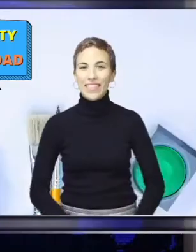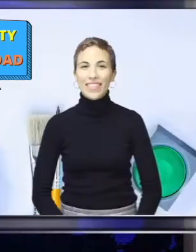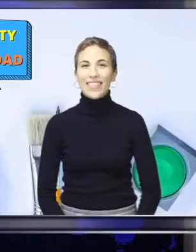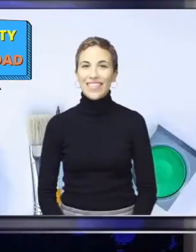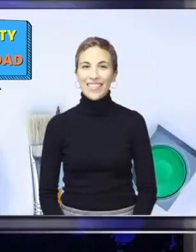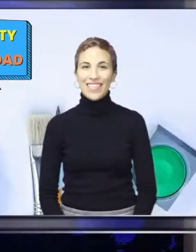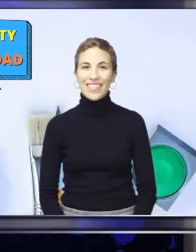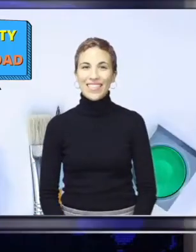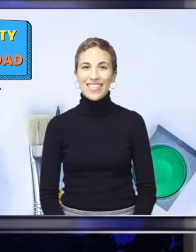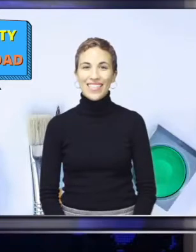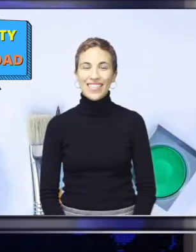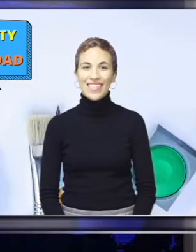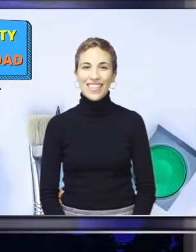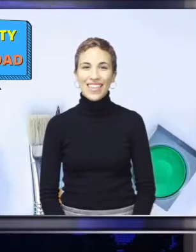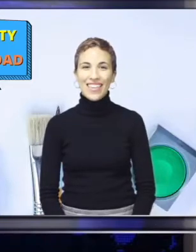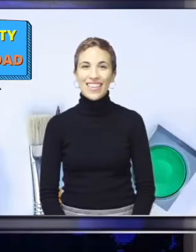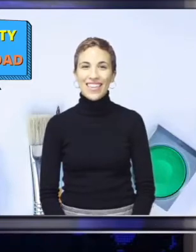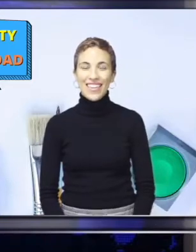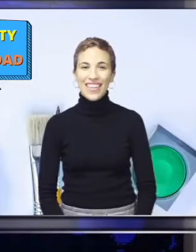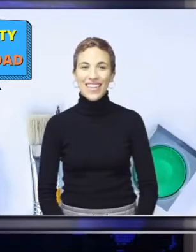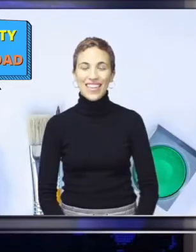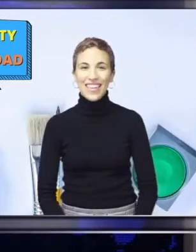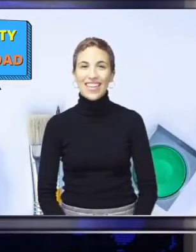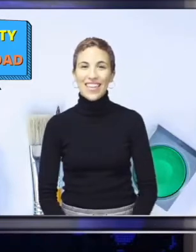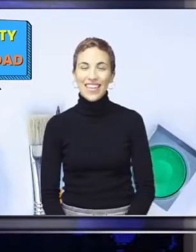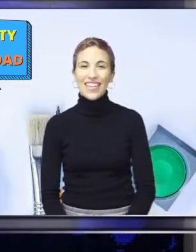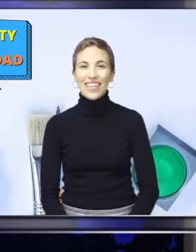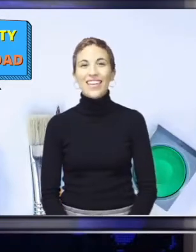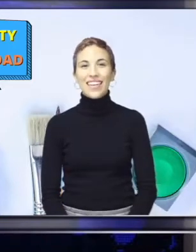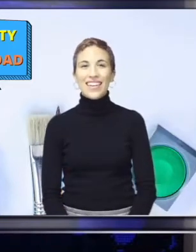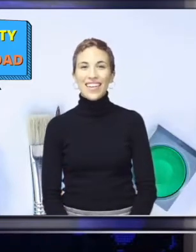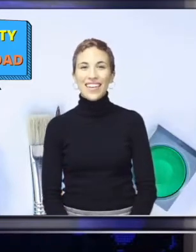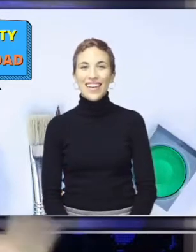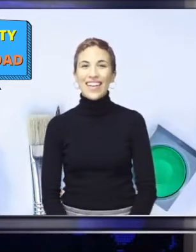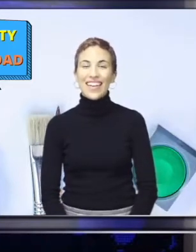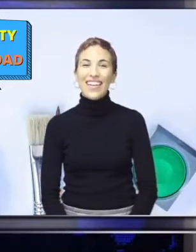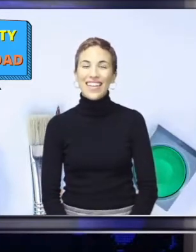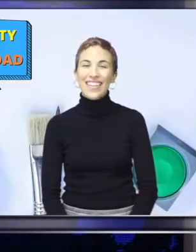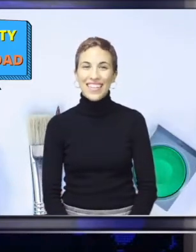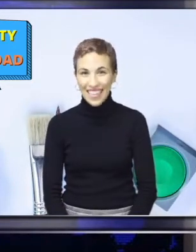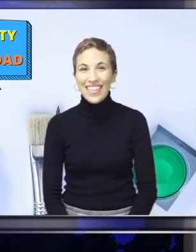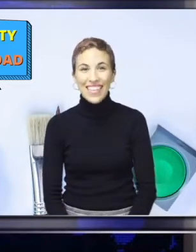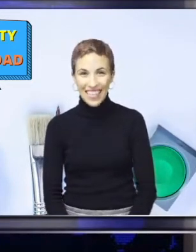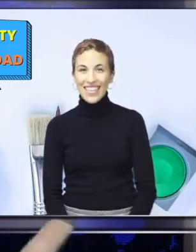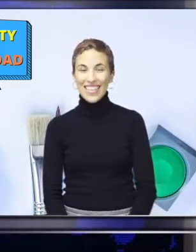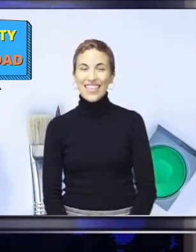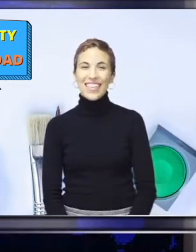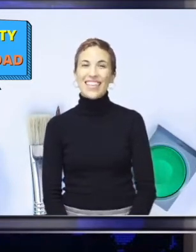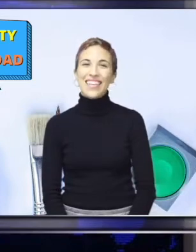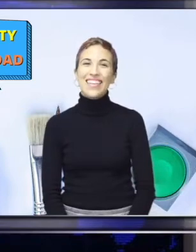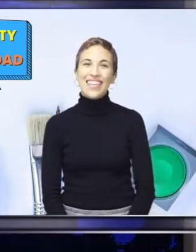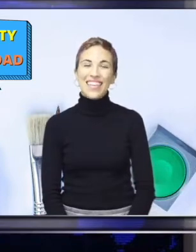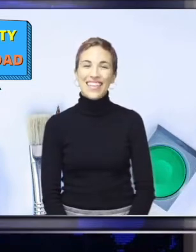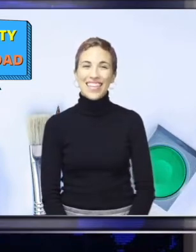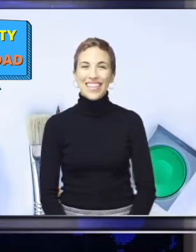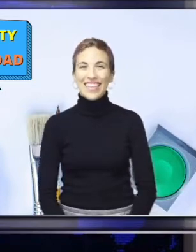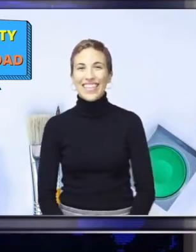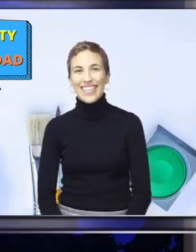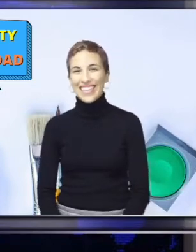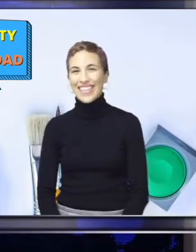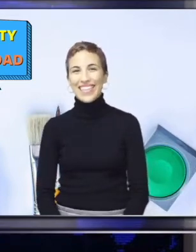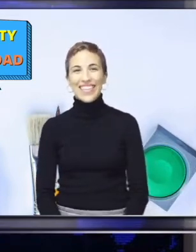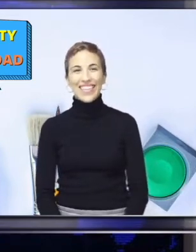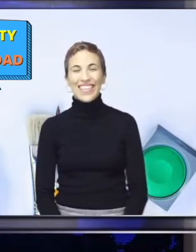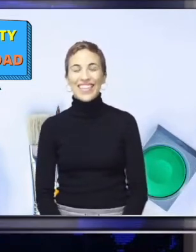Students, were you surprised? That was a video with Mrs. Hutt and Ms. Shema. And I wanted to show you this